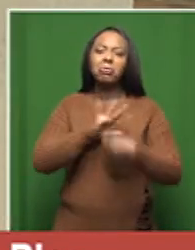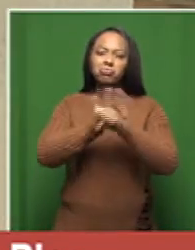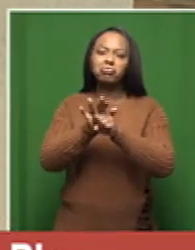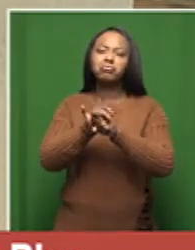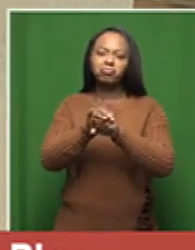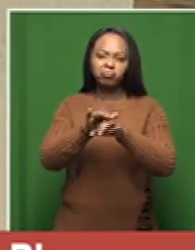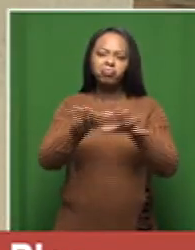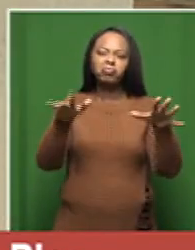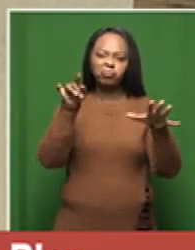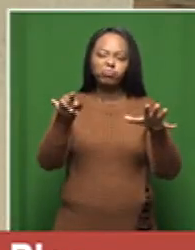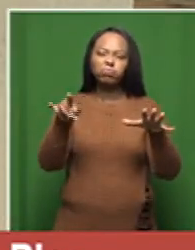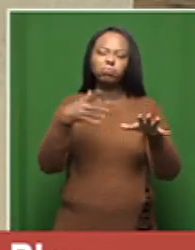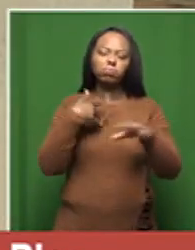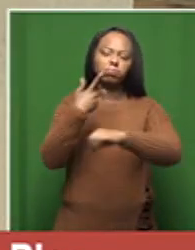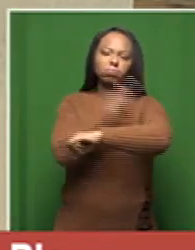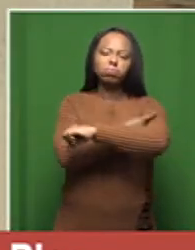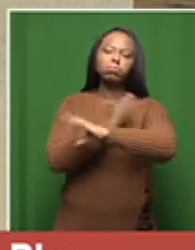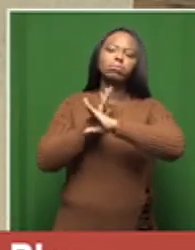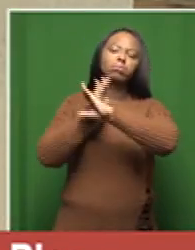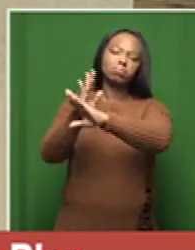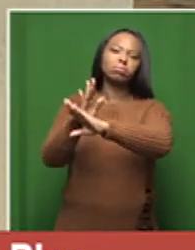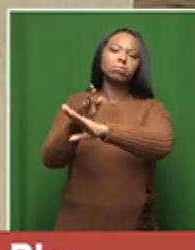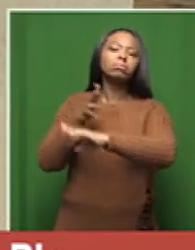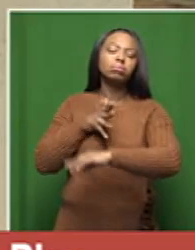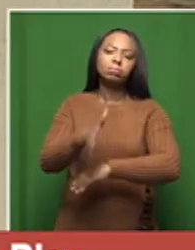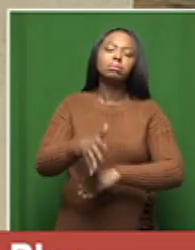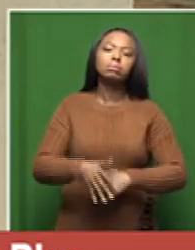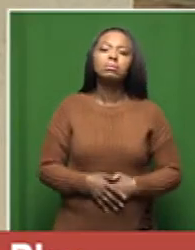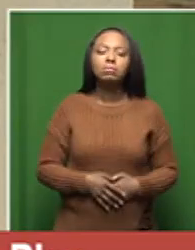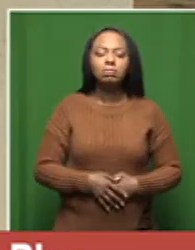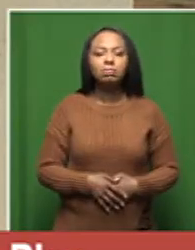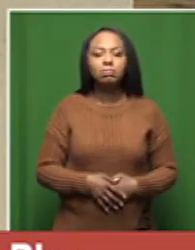I'm intending to get a vaccine to protect my health.